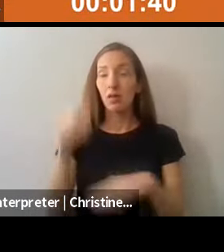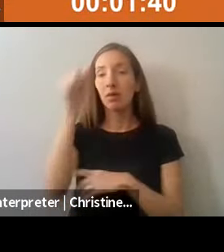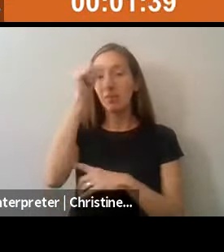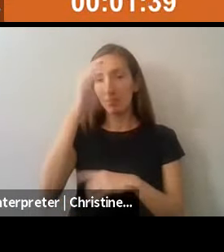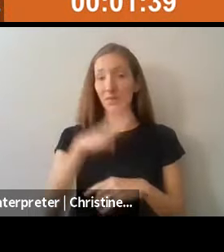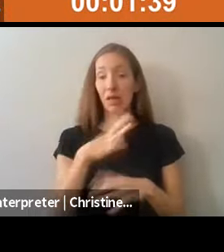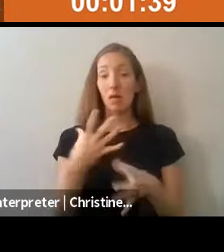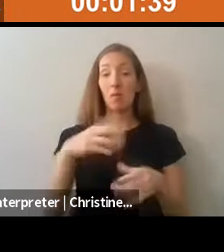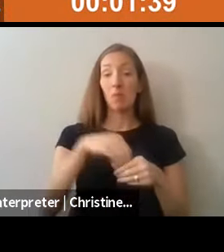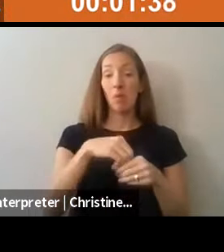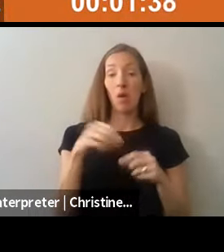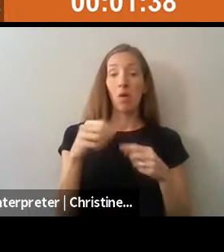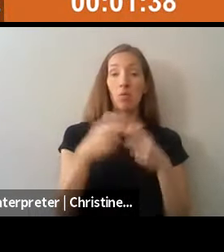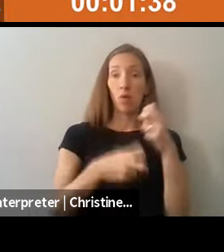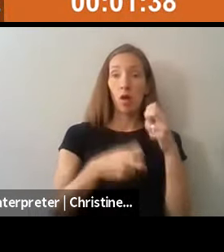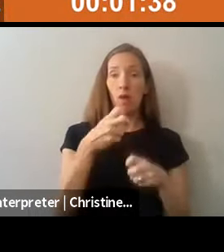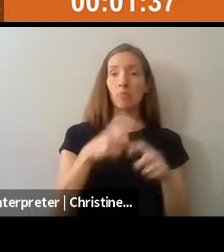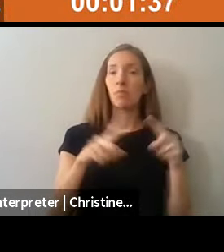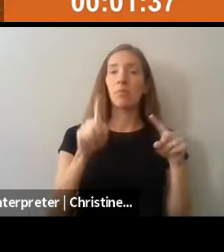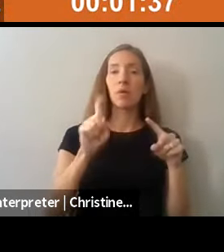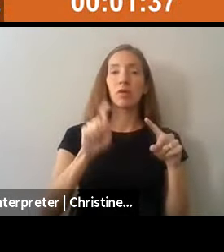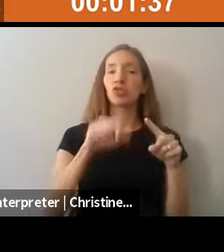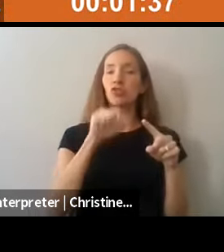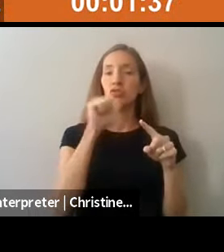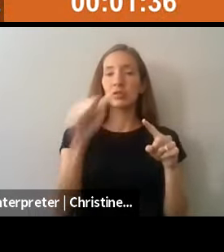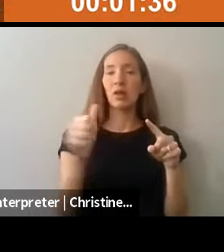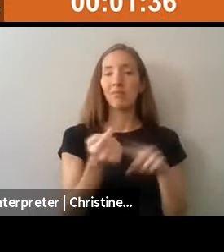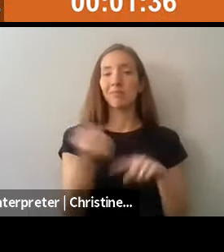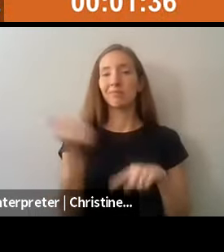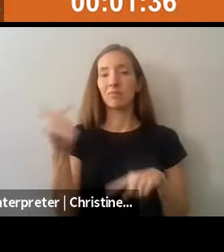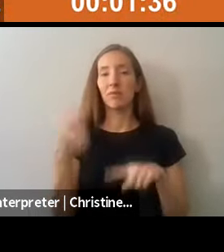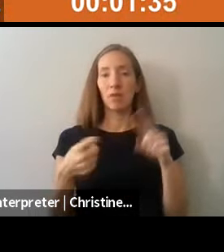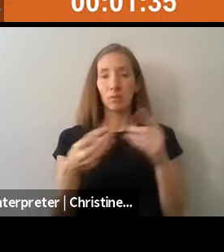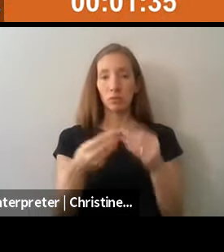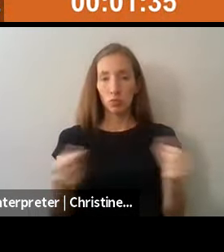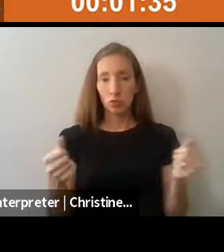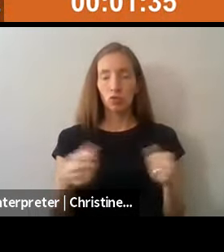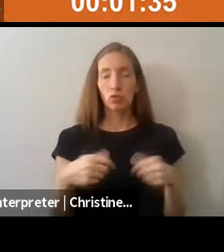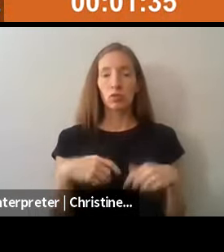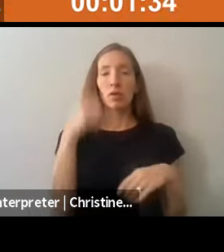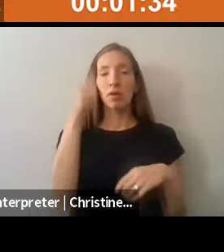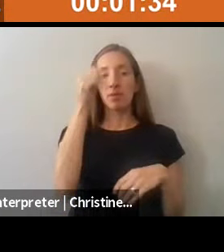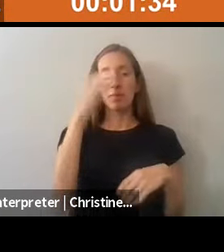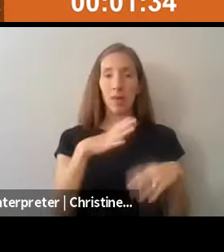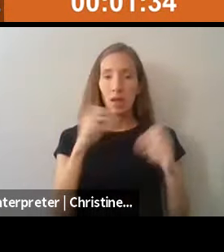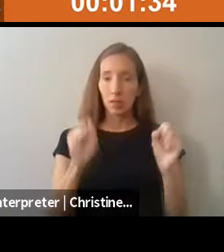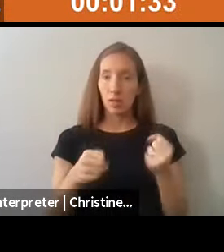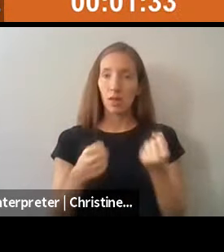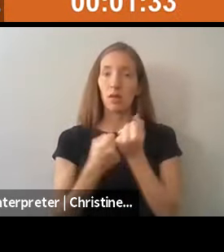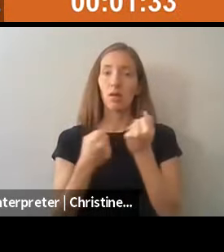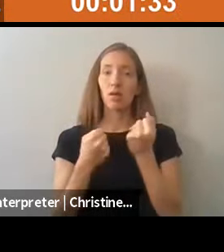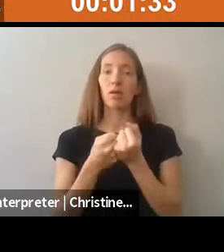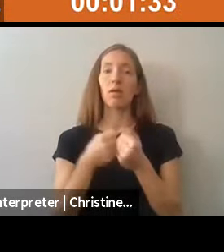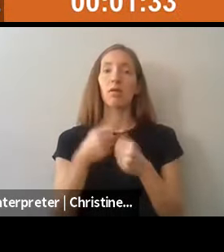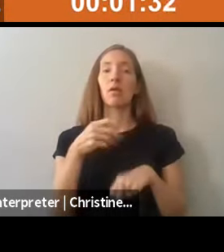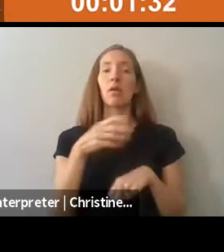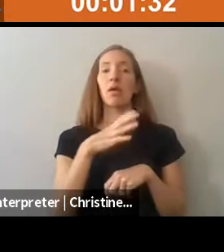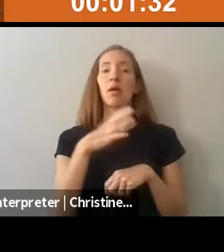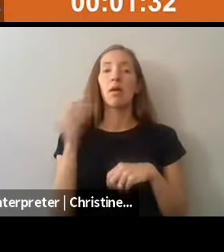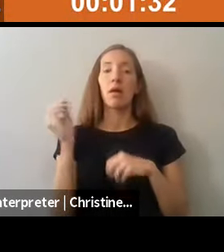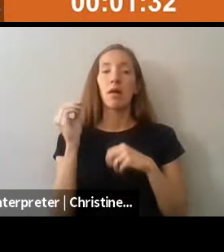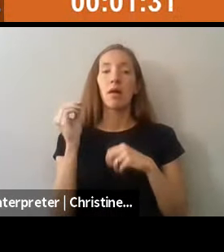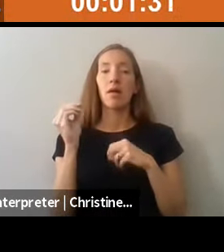they cannot be excluded from the solution. Men as allies, as perpetrators, and victims should be part